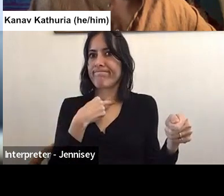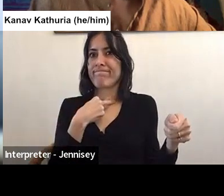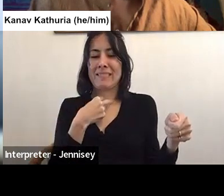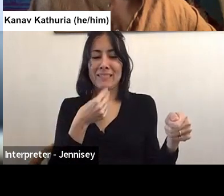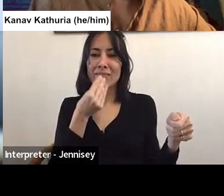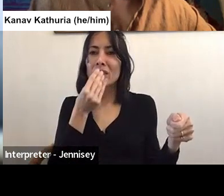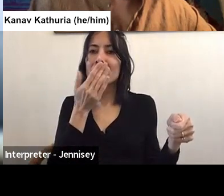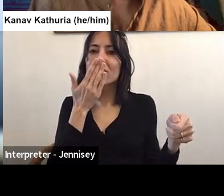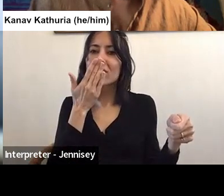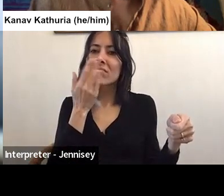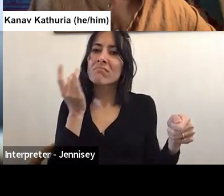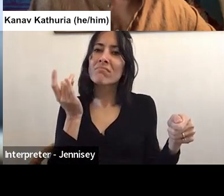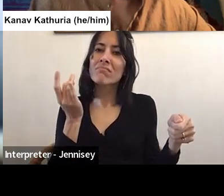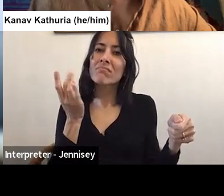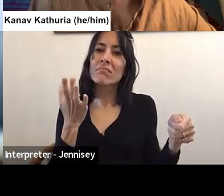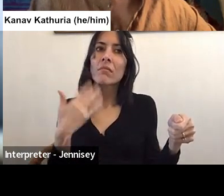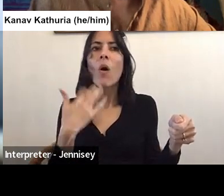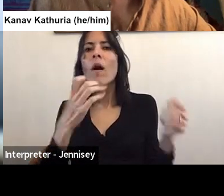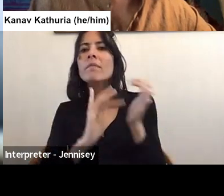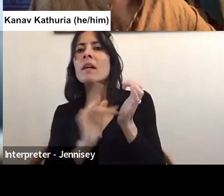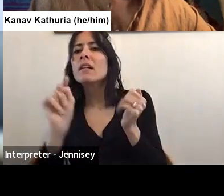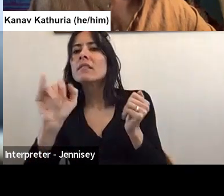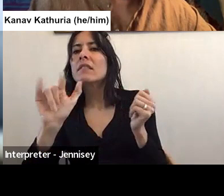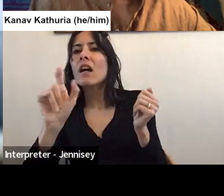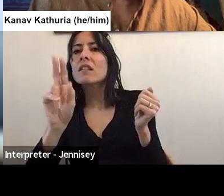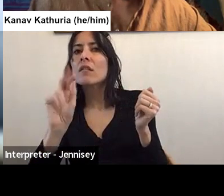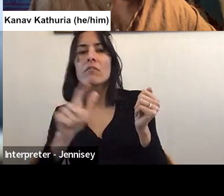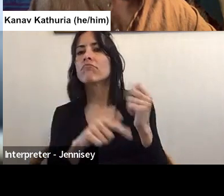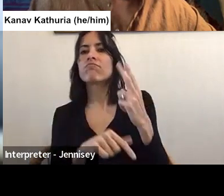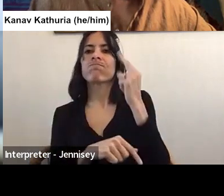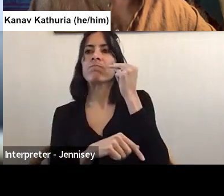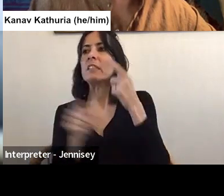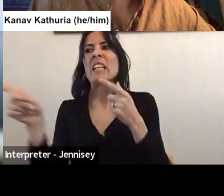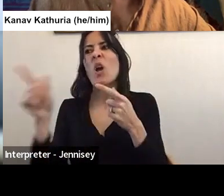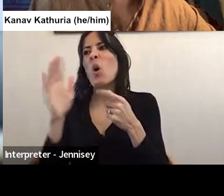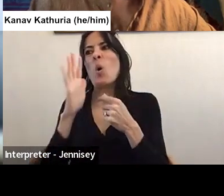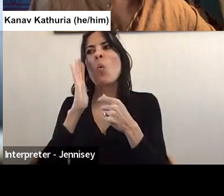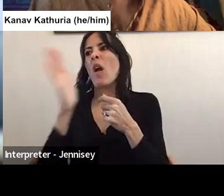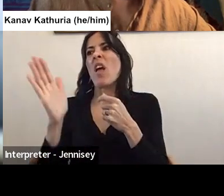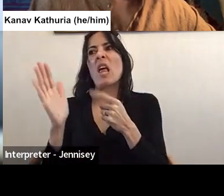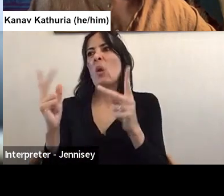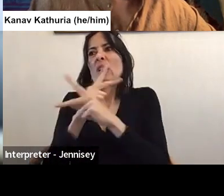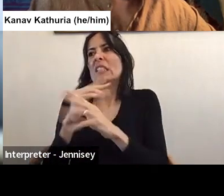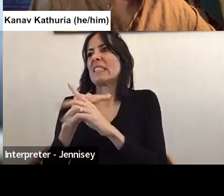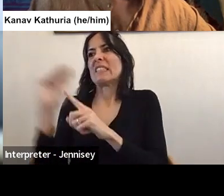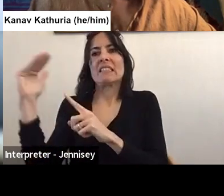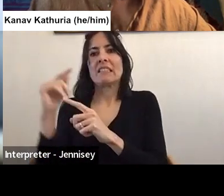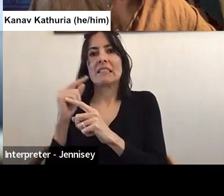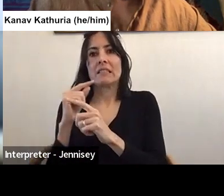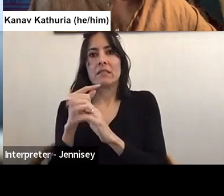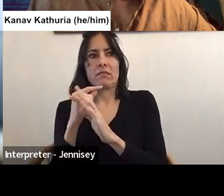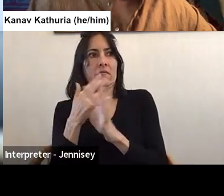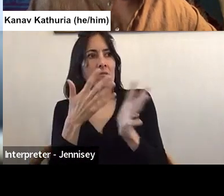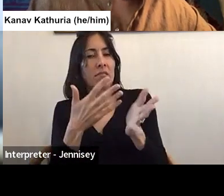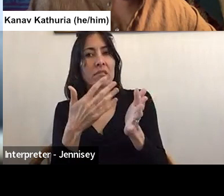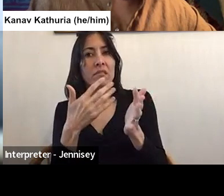And they wouldn't allow you to have Tylenol or anything because they were like, that'll trick your fever. So they actually searched our cell and our things before